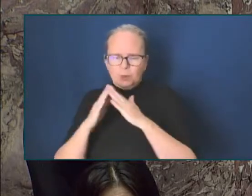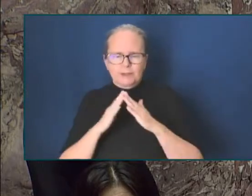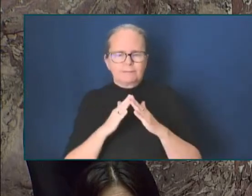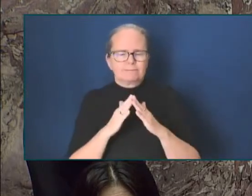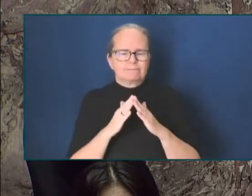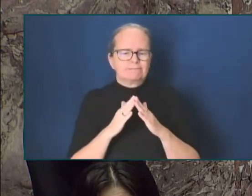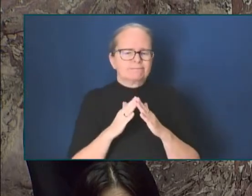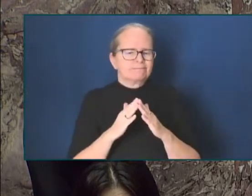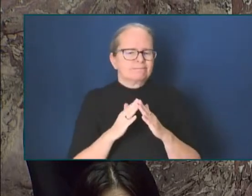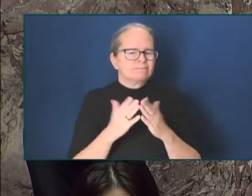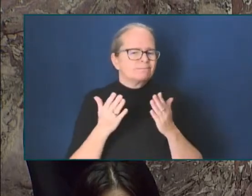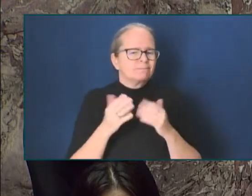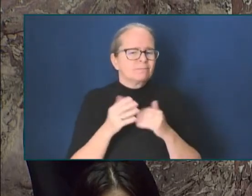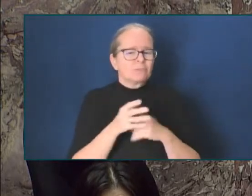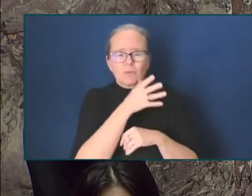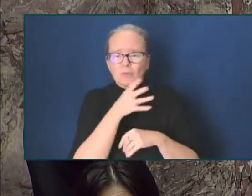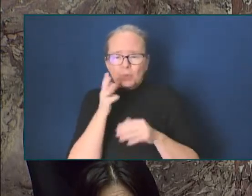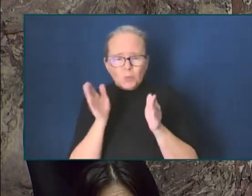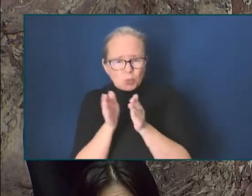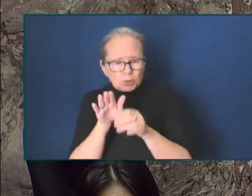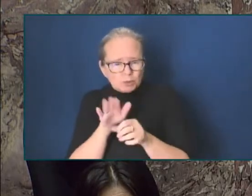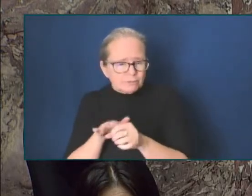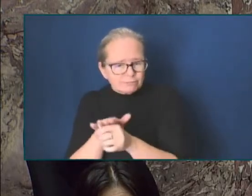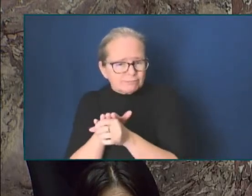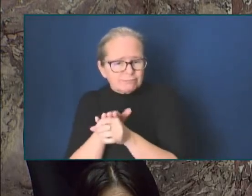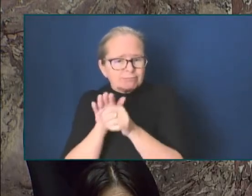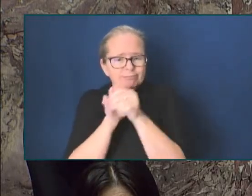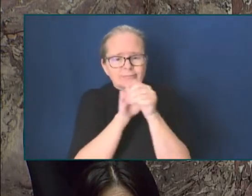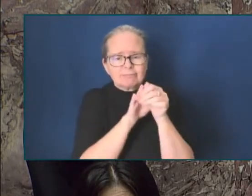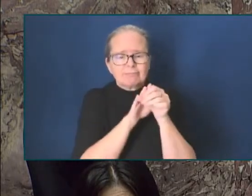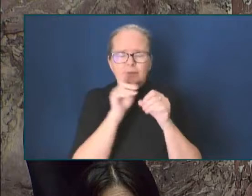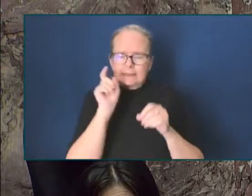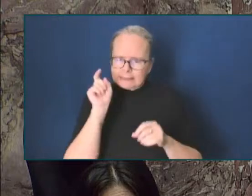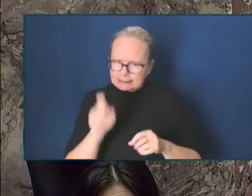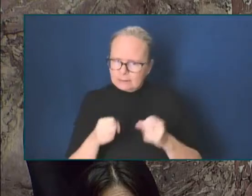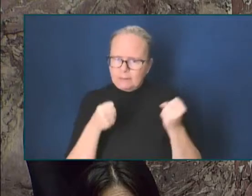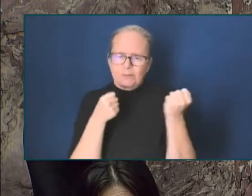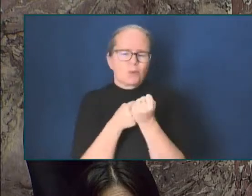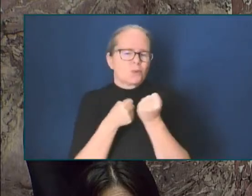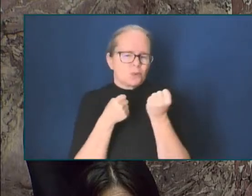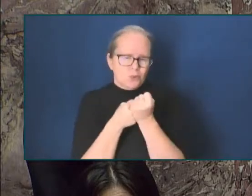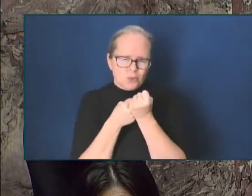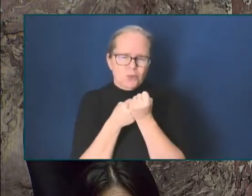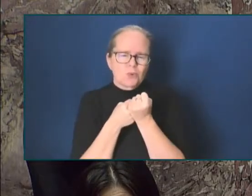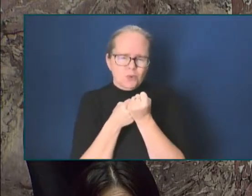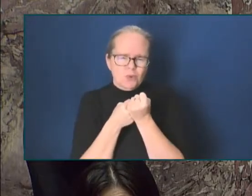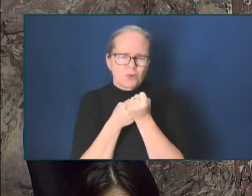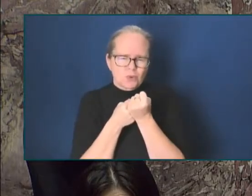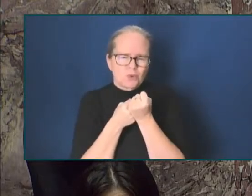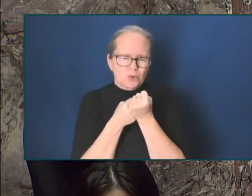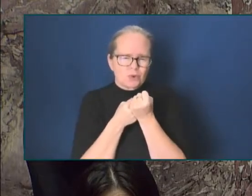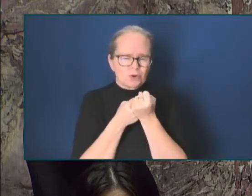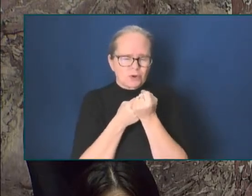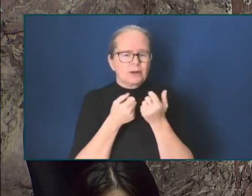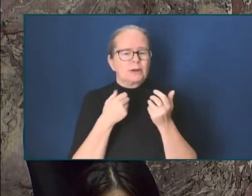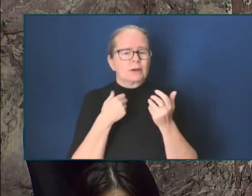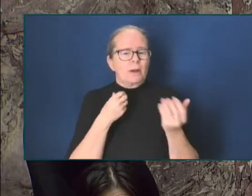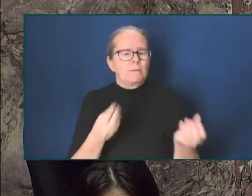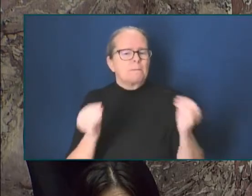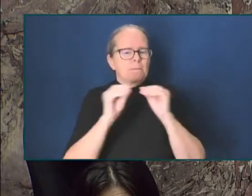to 908,000 people who had a family doctor in 2017. And that trend, because of COVID-19